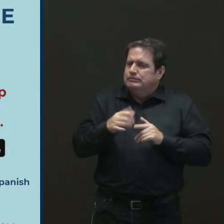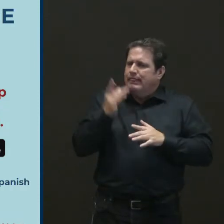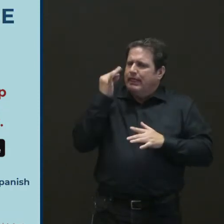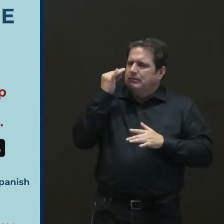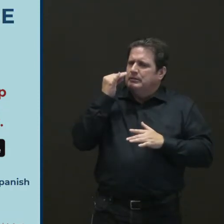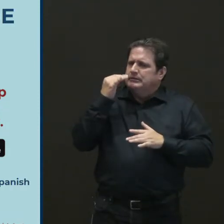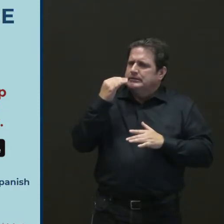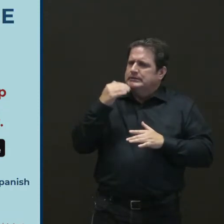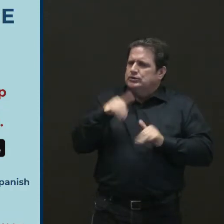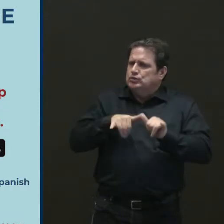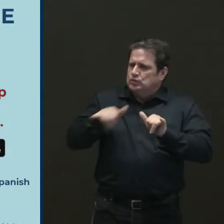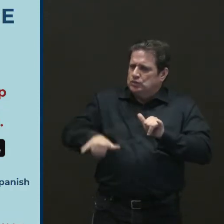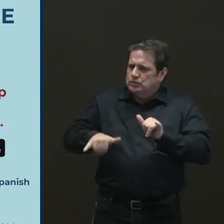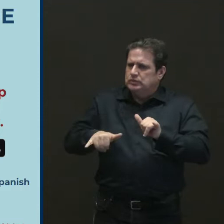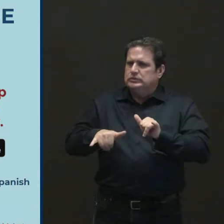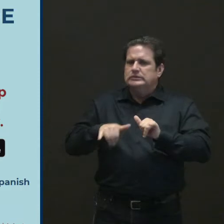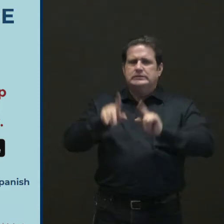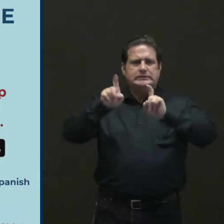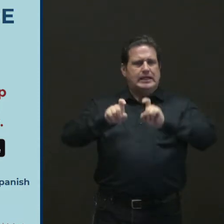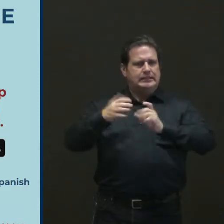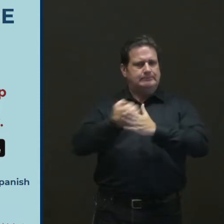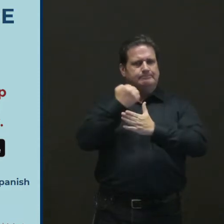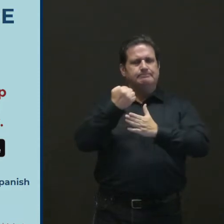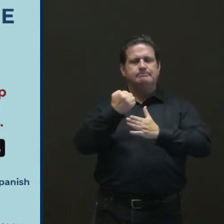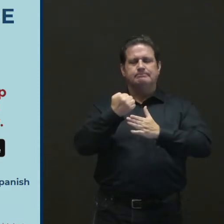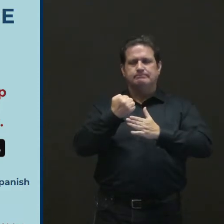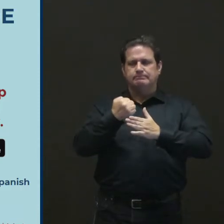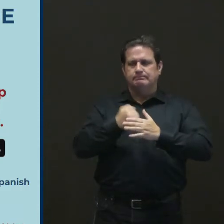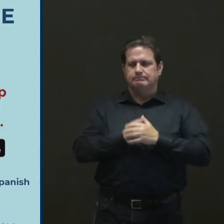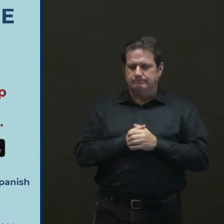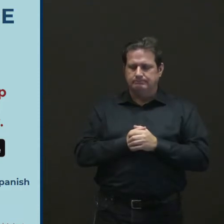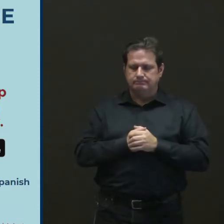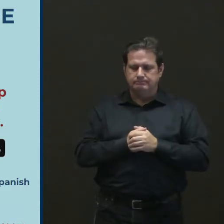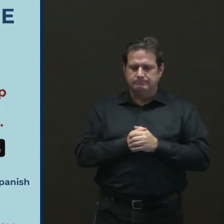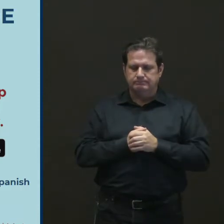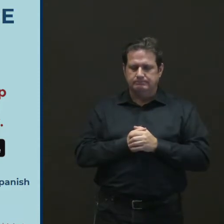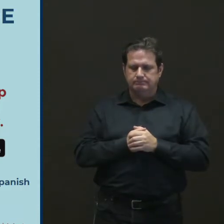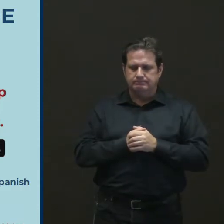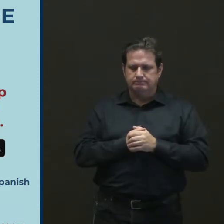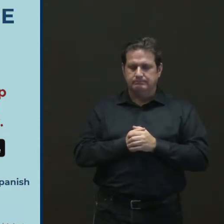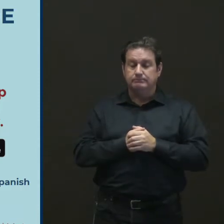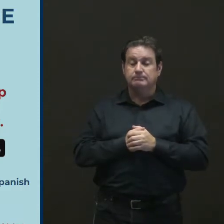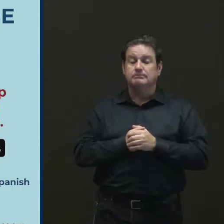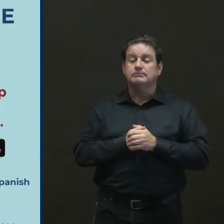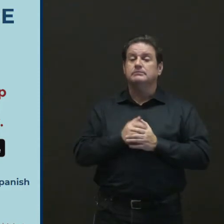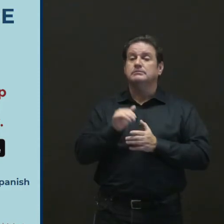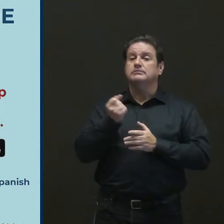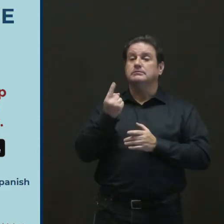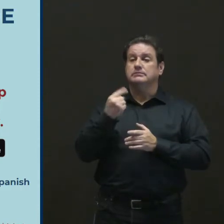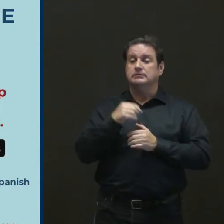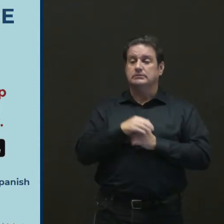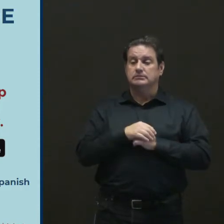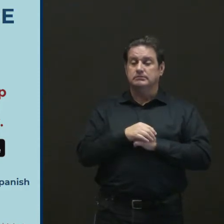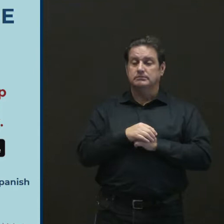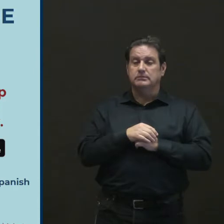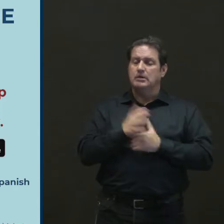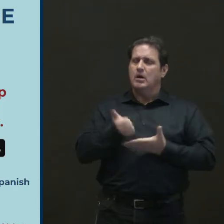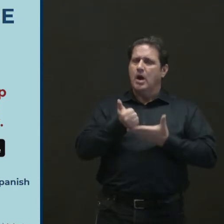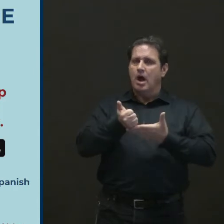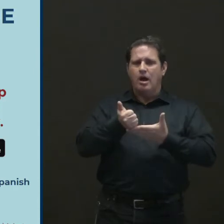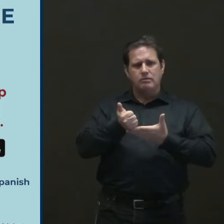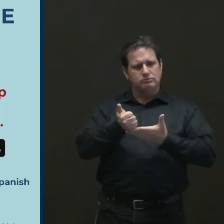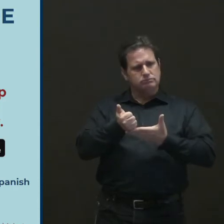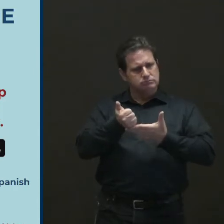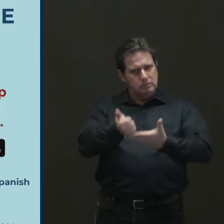about quarantining and getting tested as well. Plus, it helps